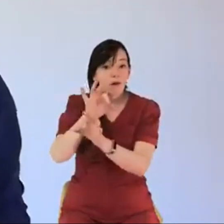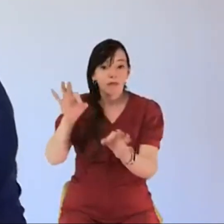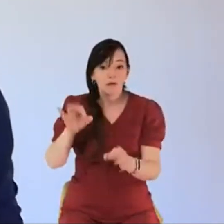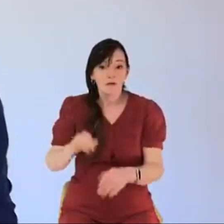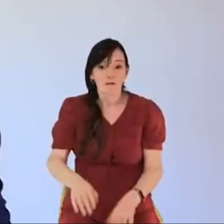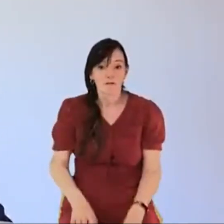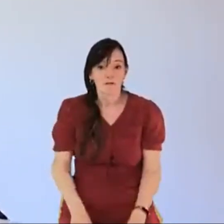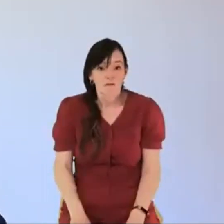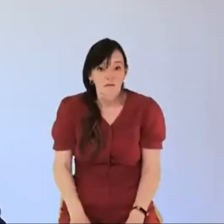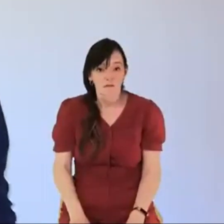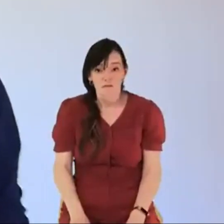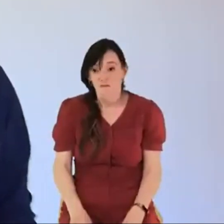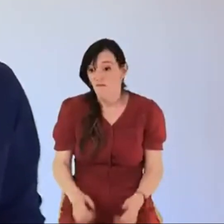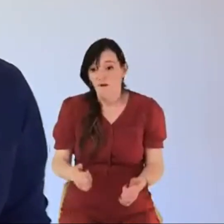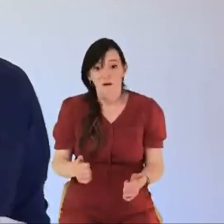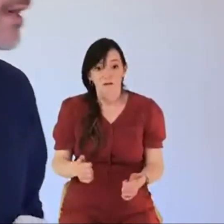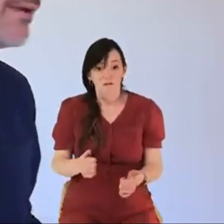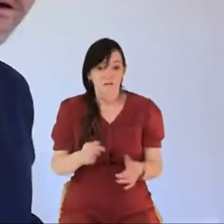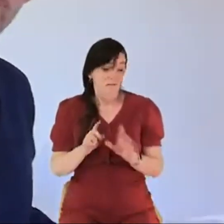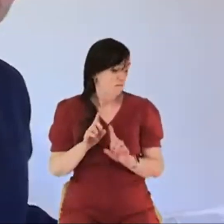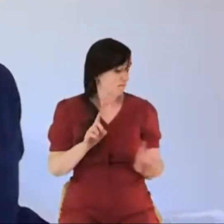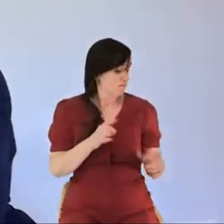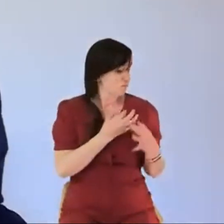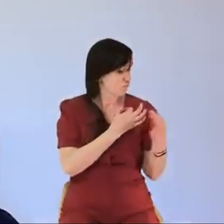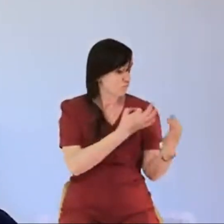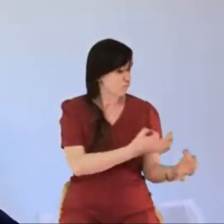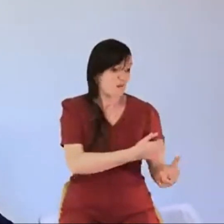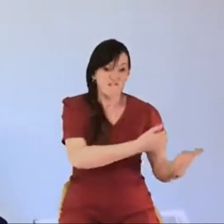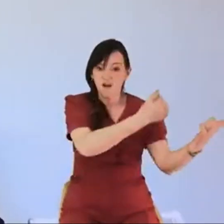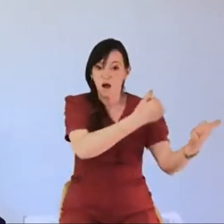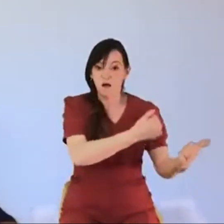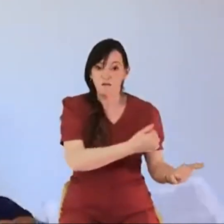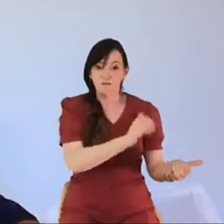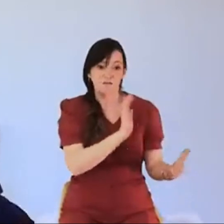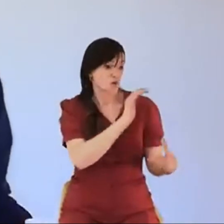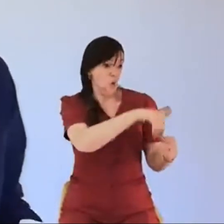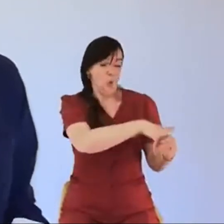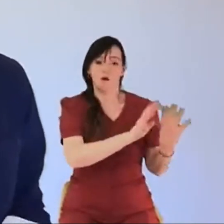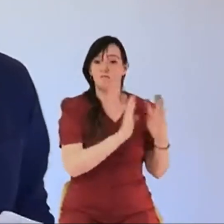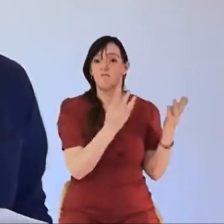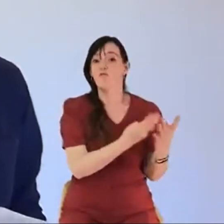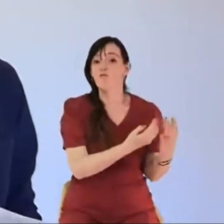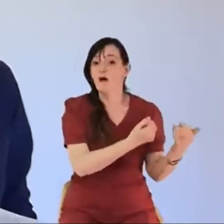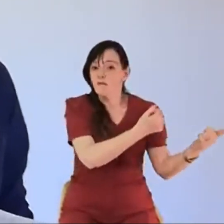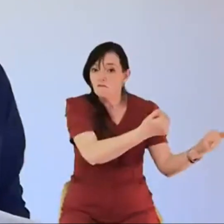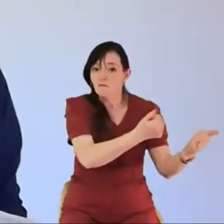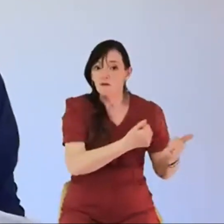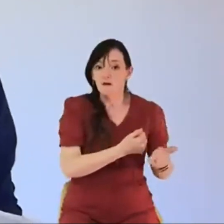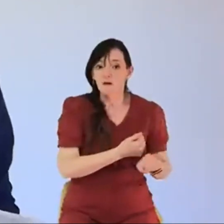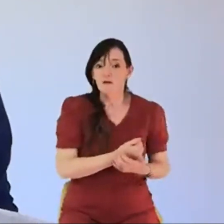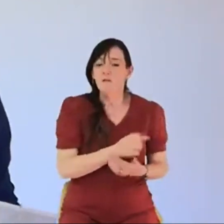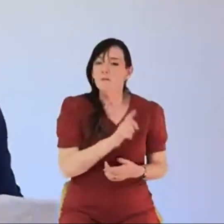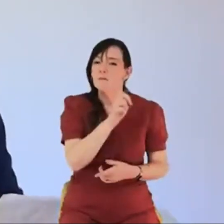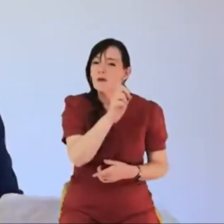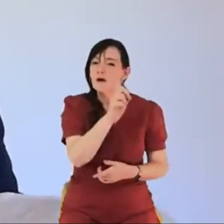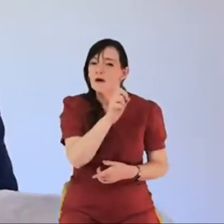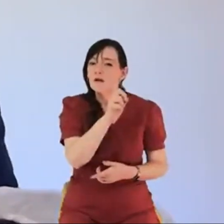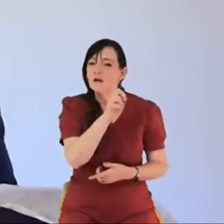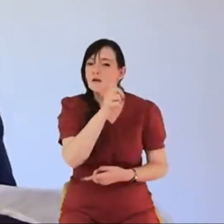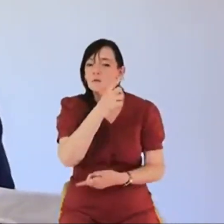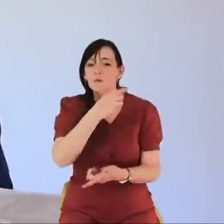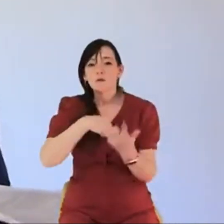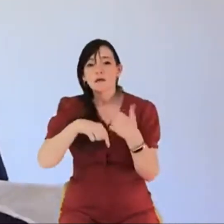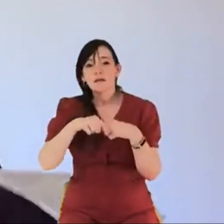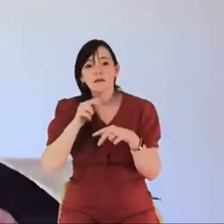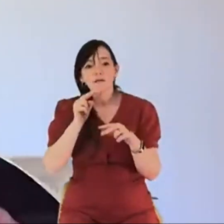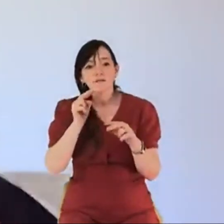i'll turn back i'll just go along with everyone else just go along with the crowd but you see what we've